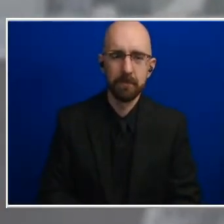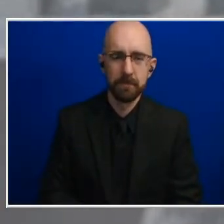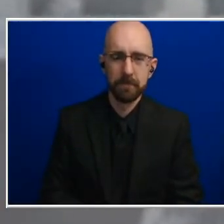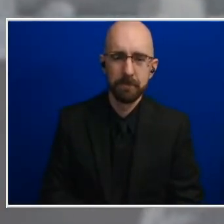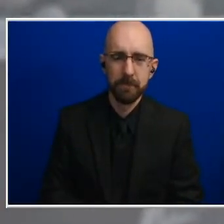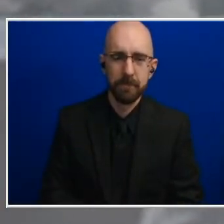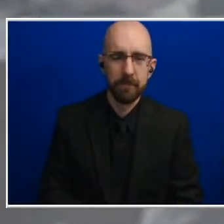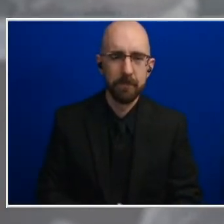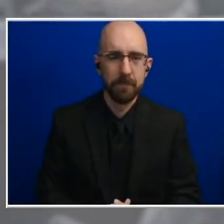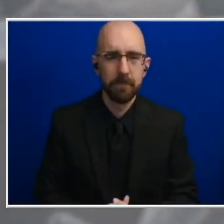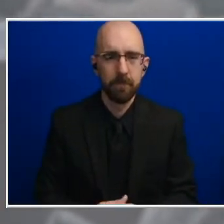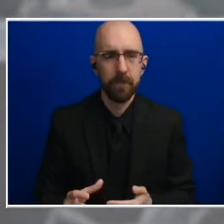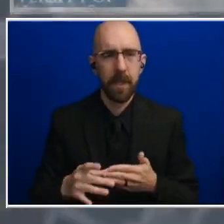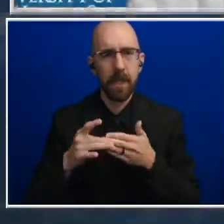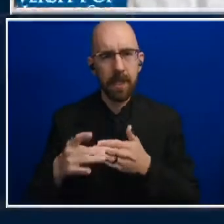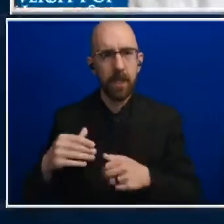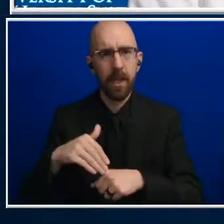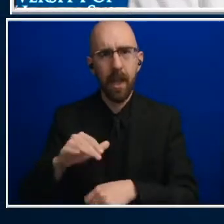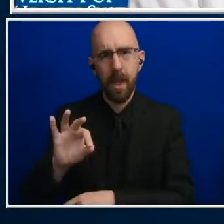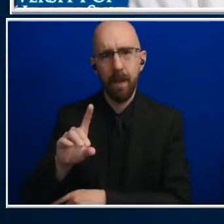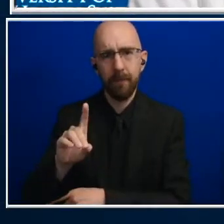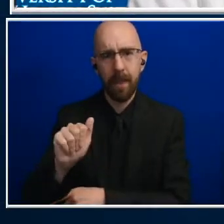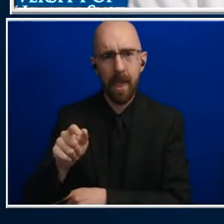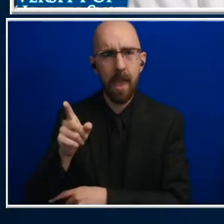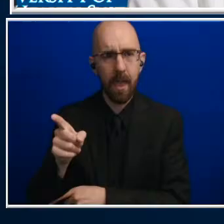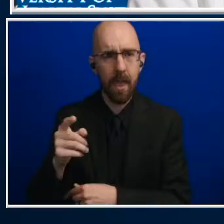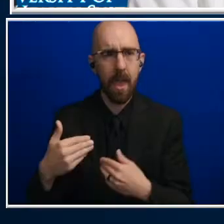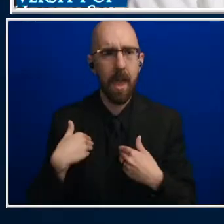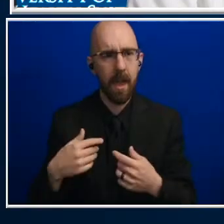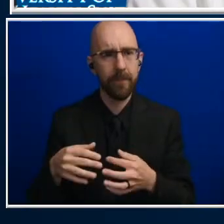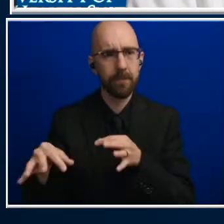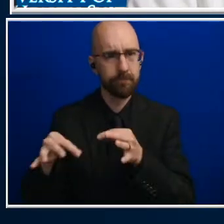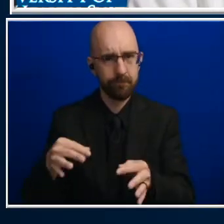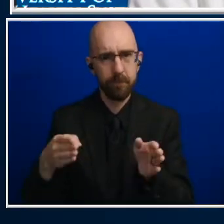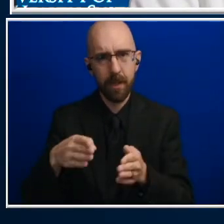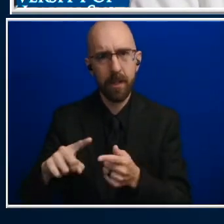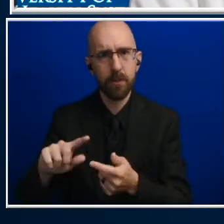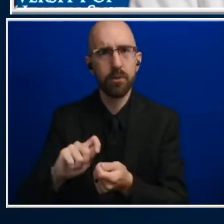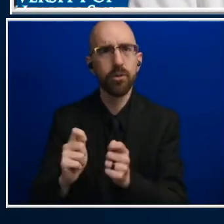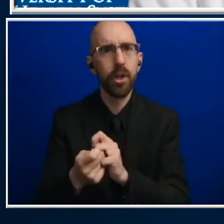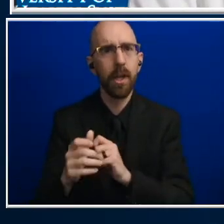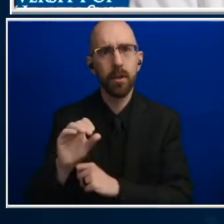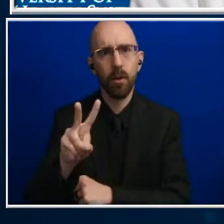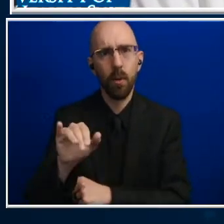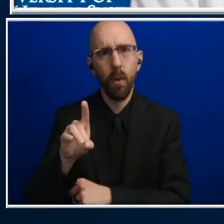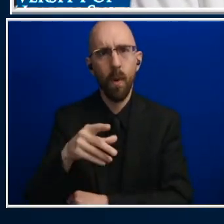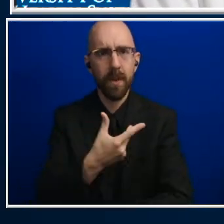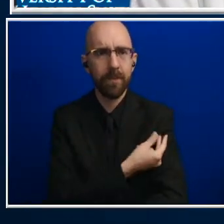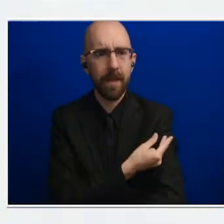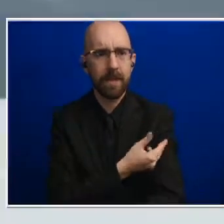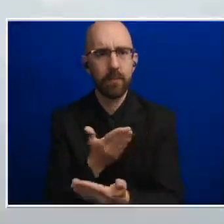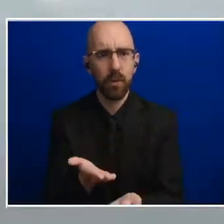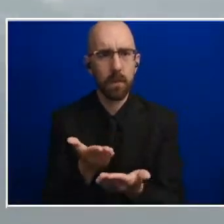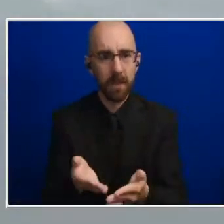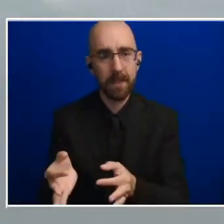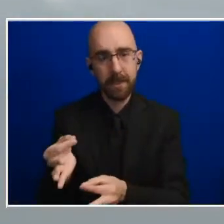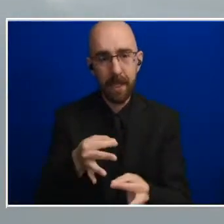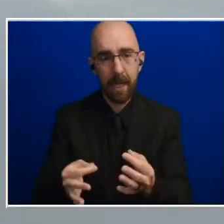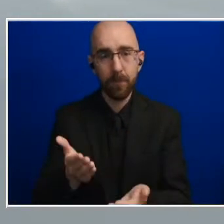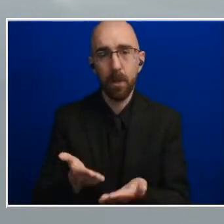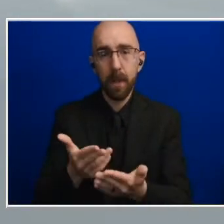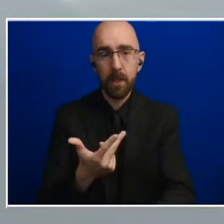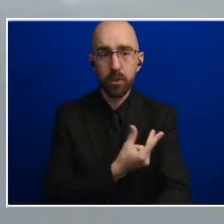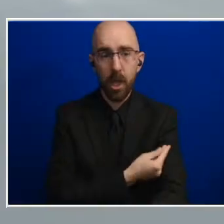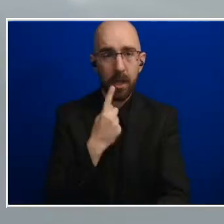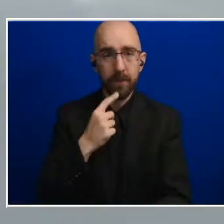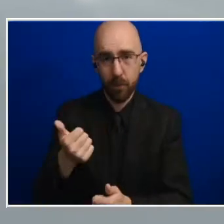Leaders at the FDA have detailed their plan to change COVID vaccine recommendations. Instead of recommending shots for everyone